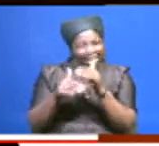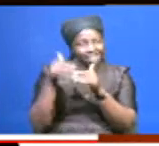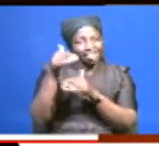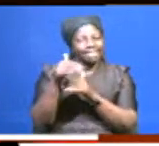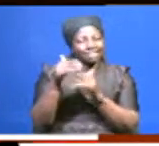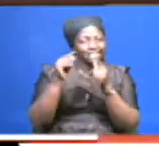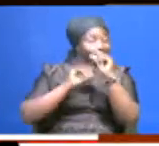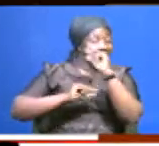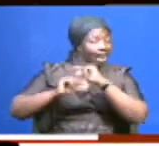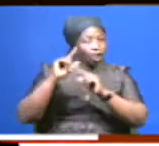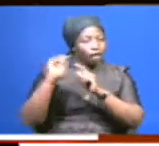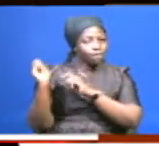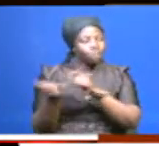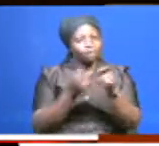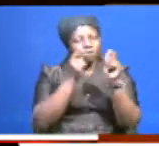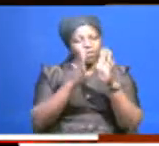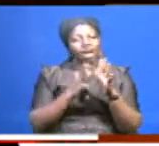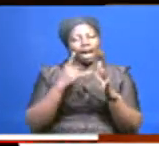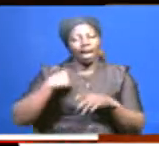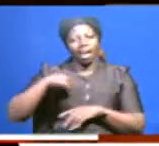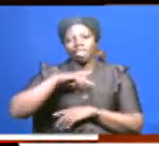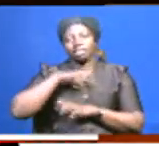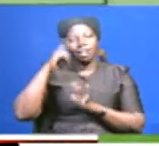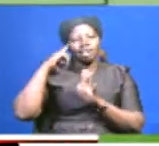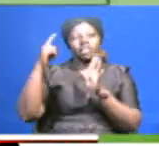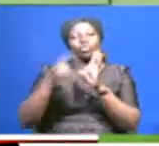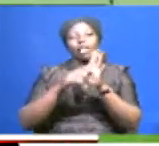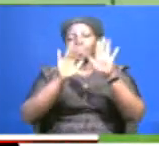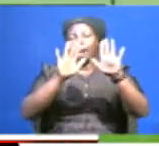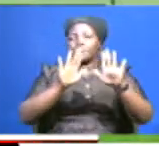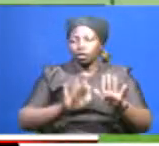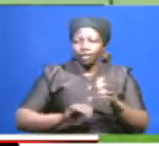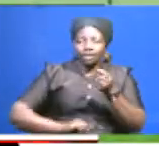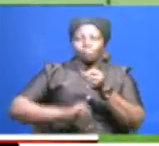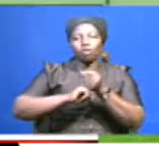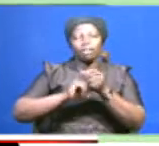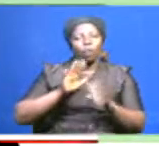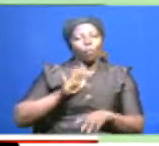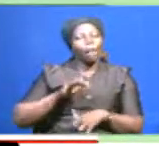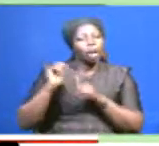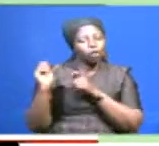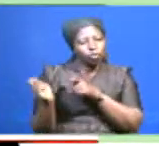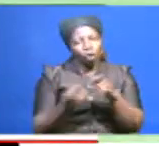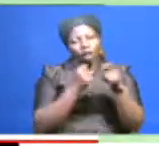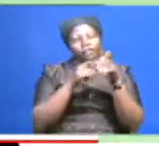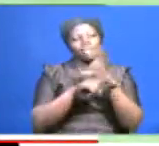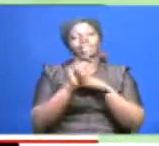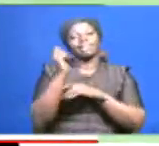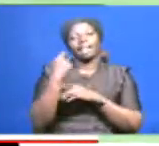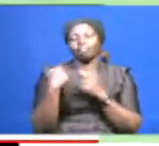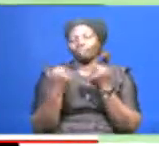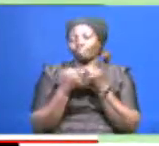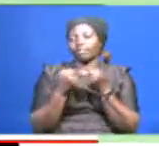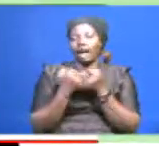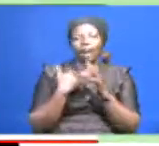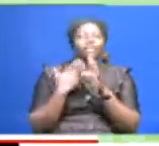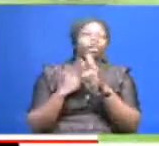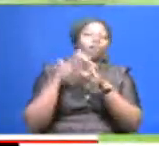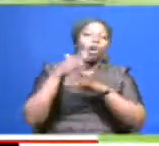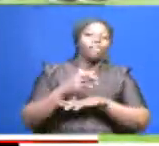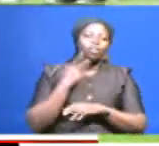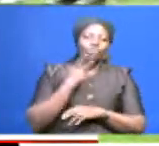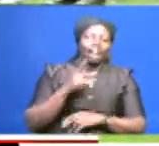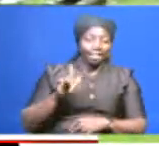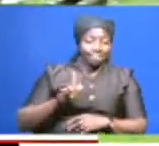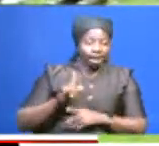we do recognize the importance of supporting women's golf in Kenya. The tournament brought together over 200 top lady golfers from across